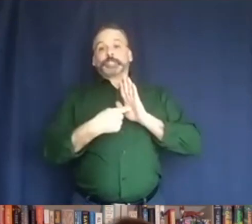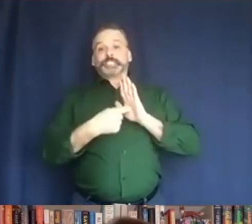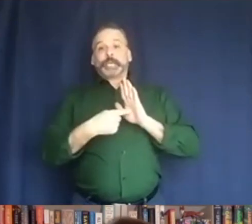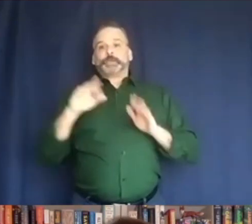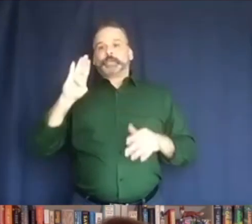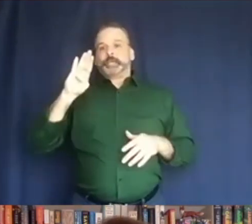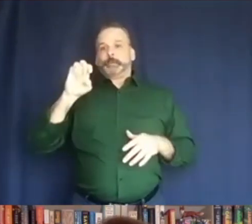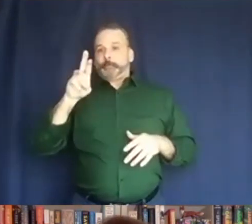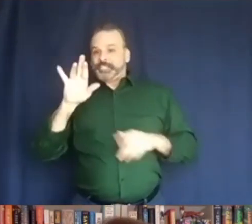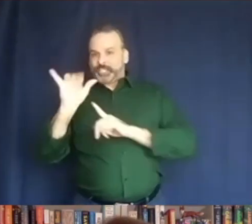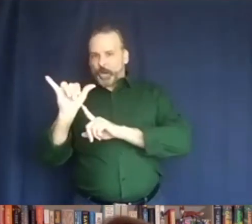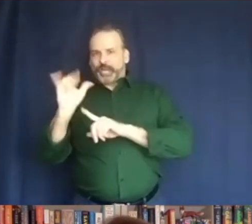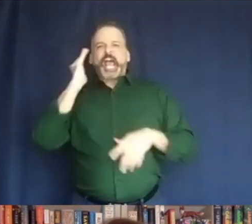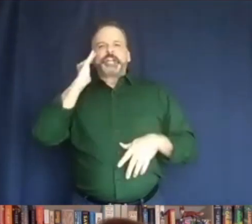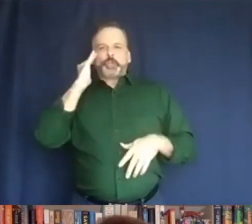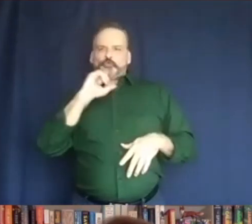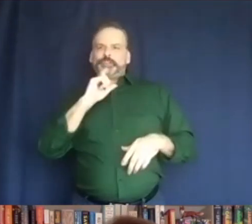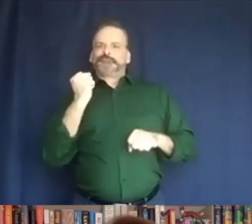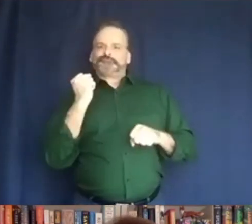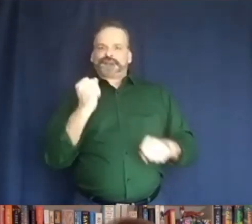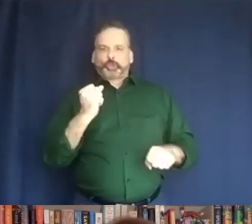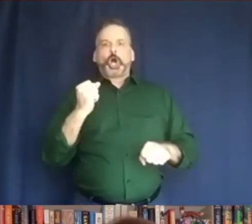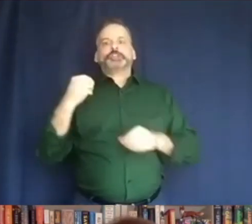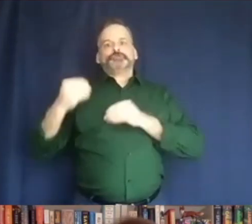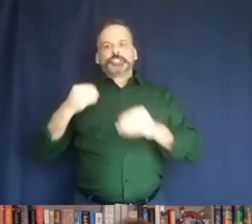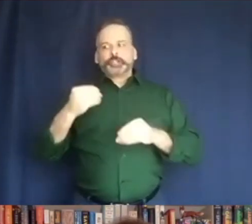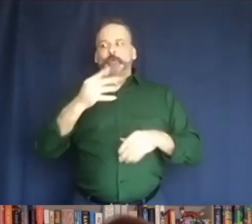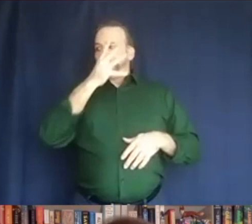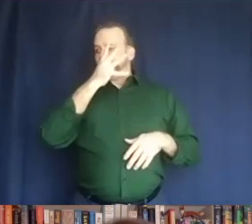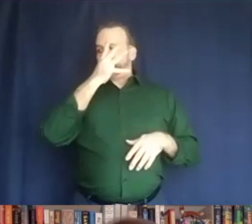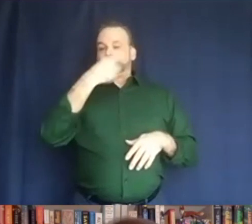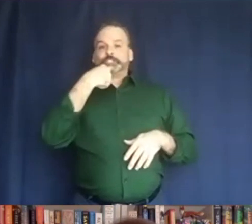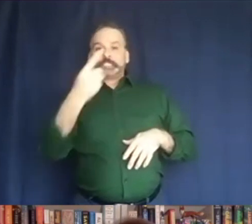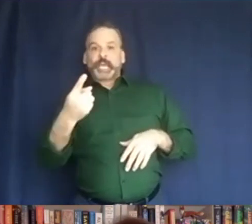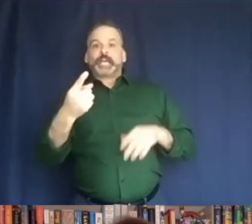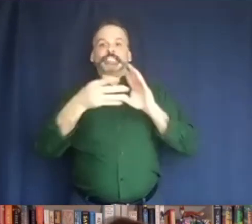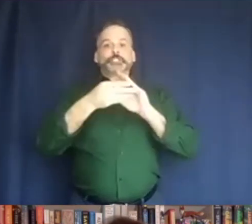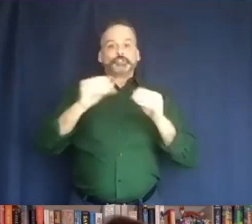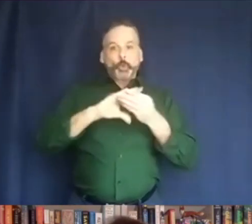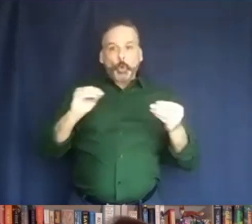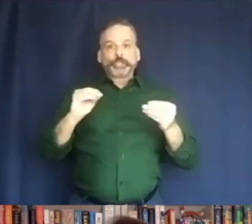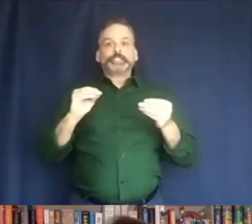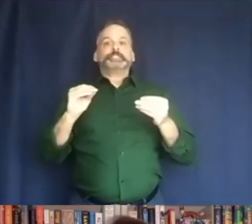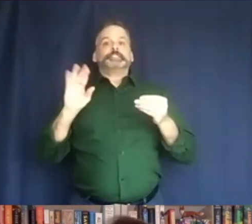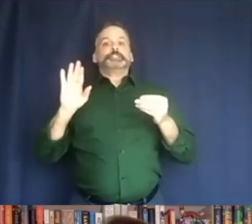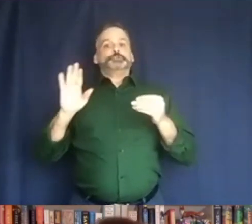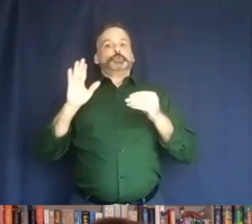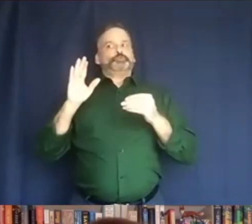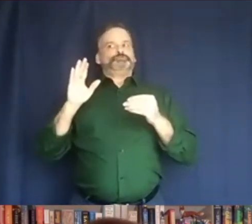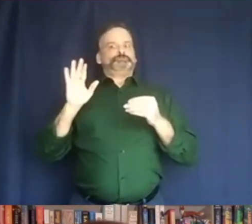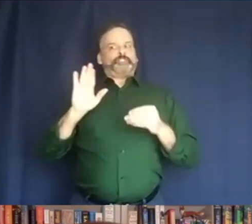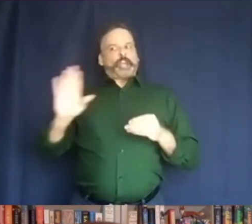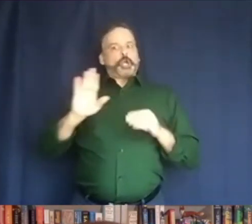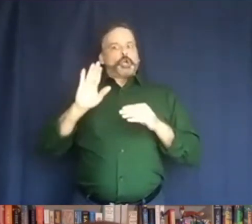I know there's a really strong tradition of mothers telling tales to their daughters and that kind of changing the fabric of reality? So was